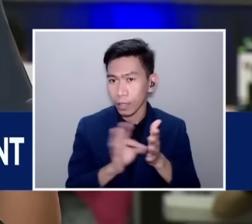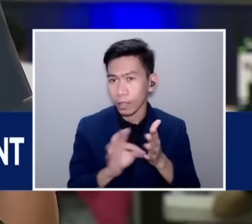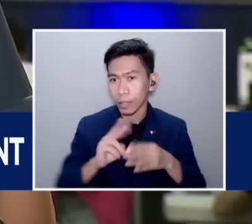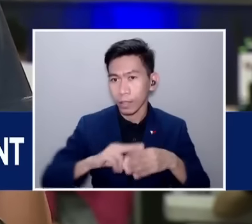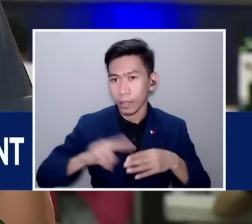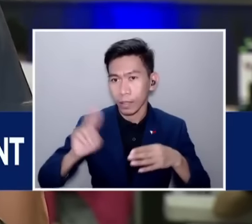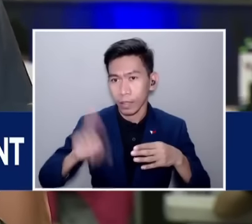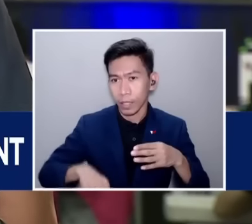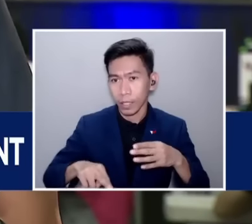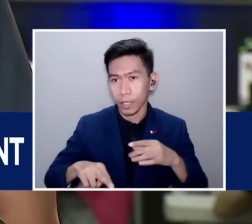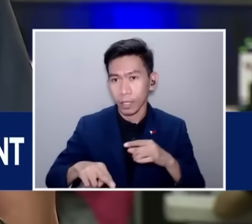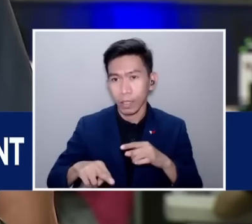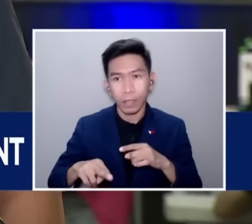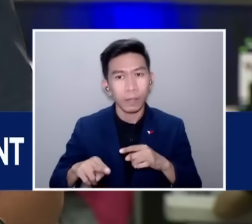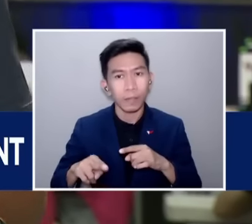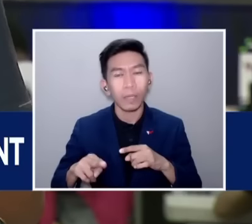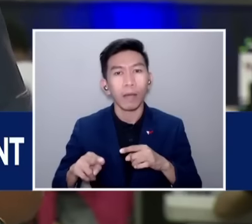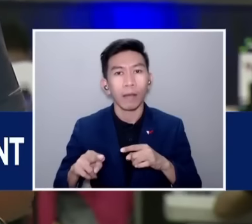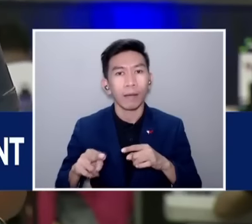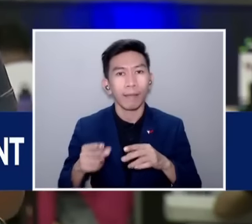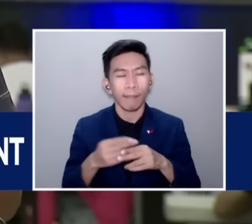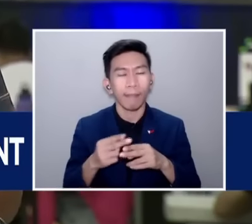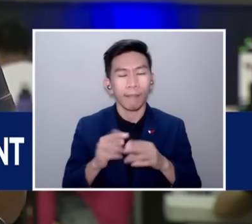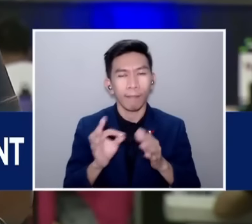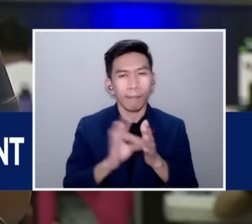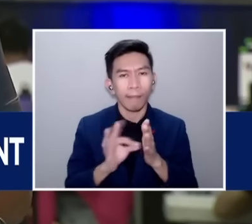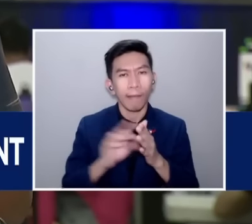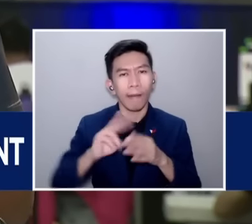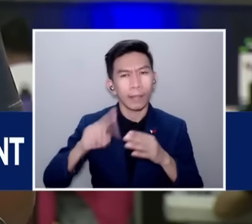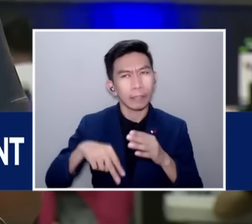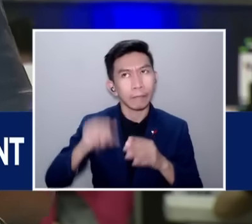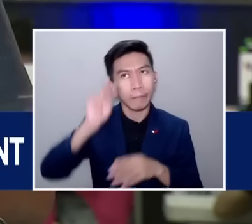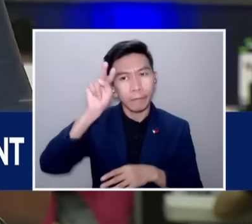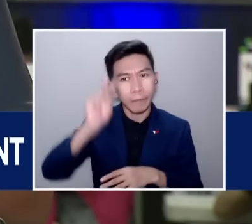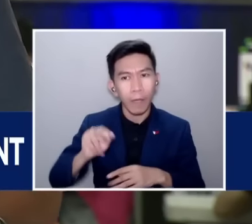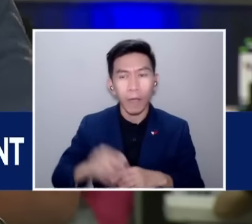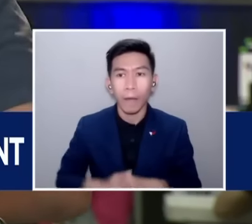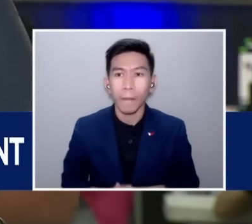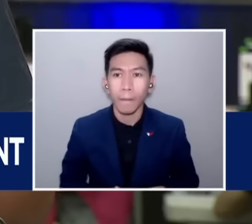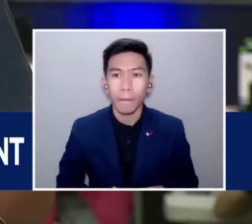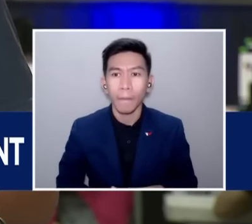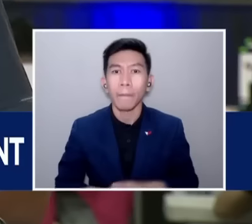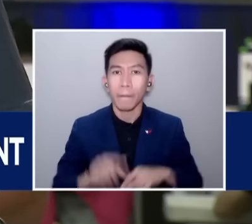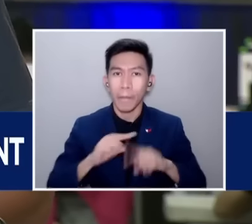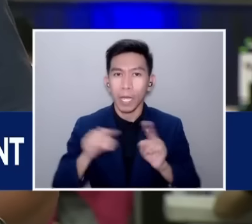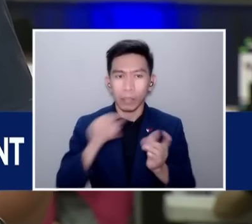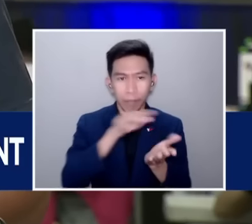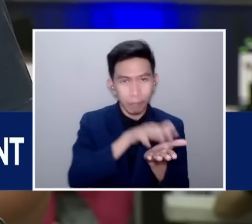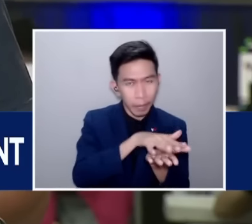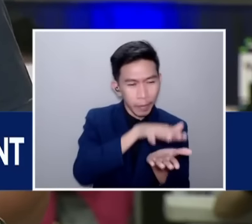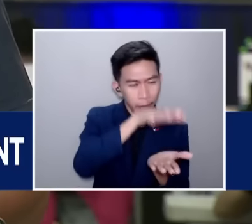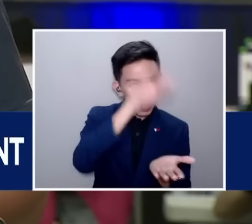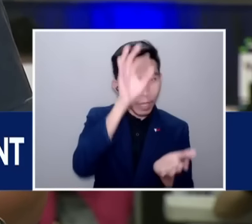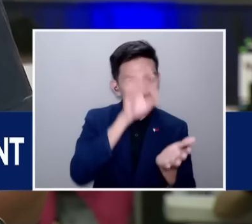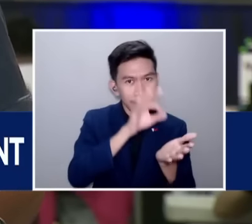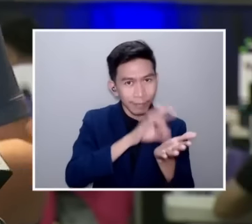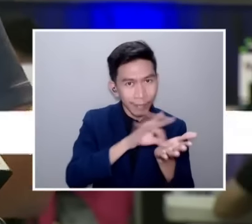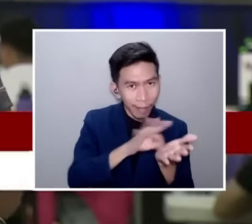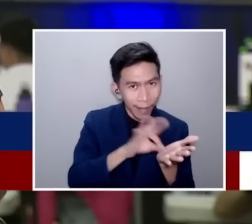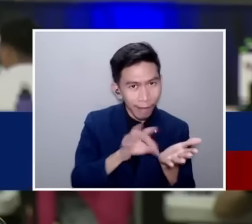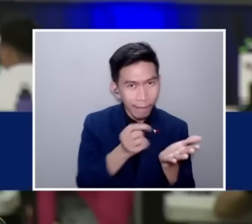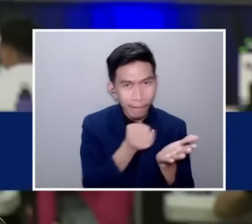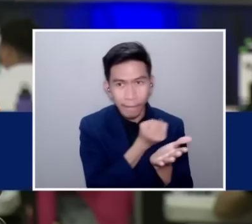affected precincts will also come late. That's the first effect. Now, in terms of our manual reconciliation or manual validation activity,